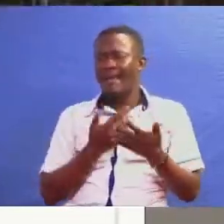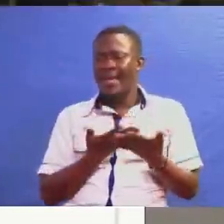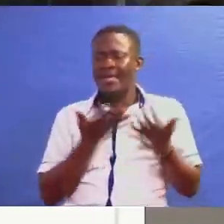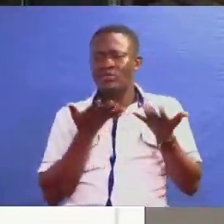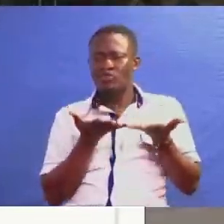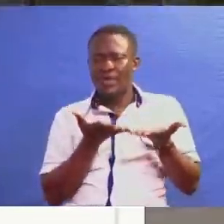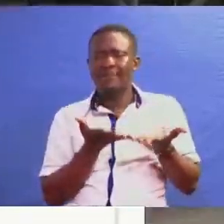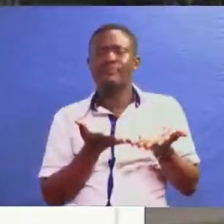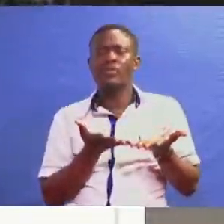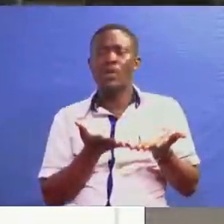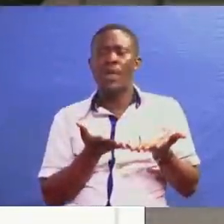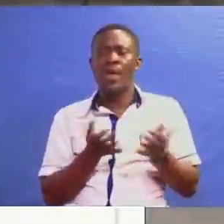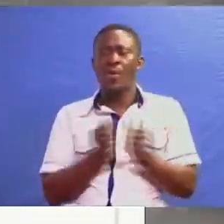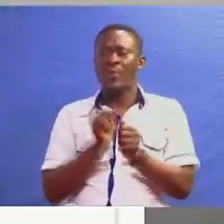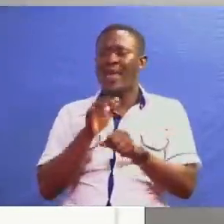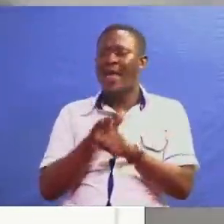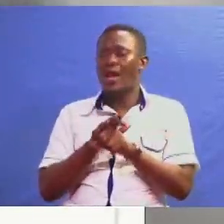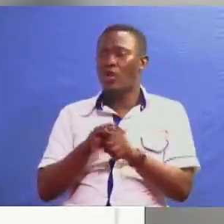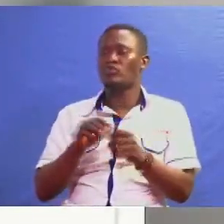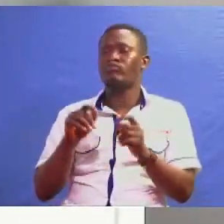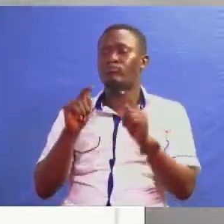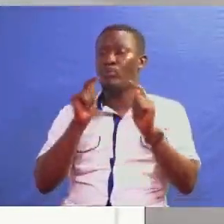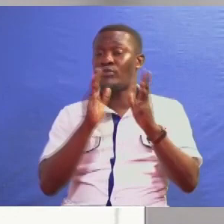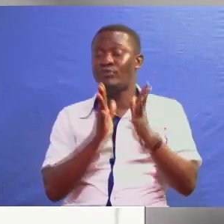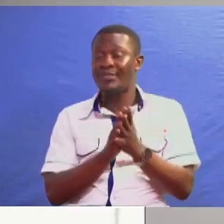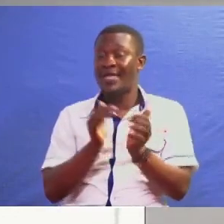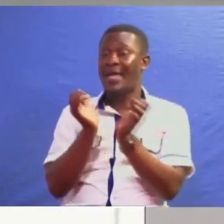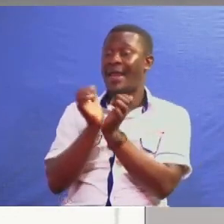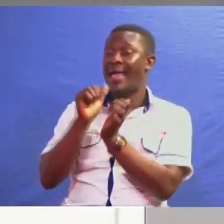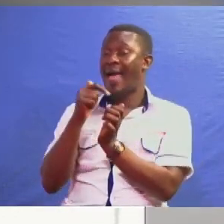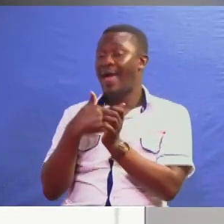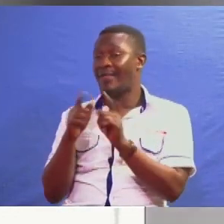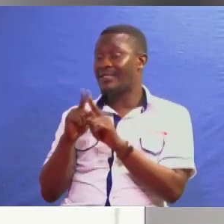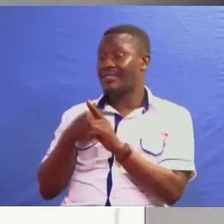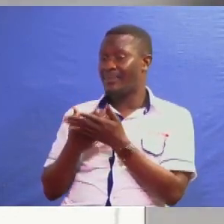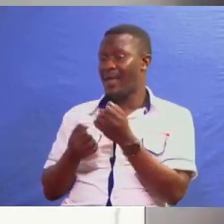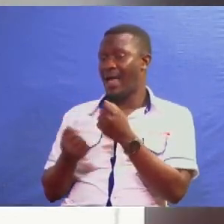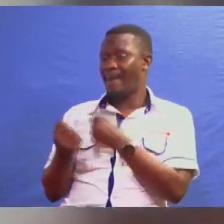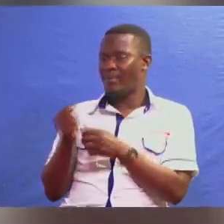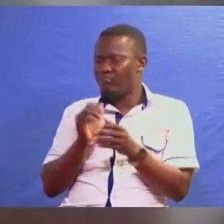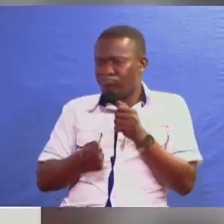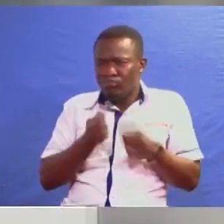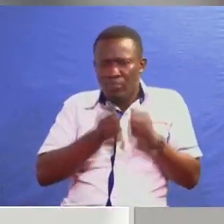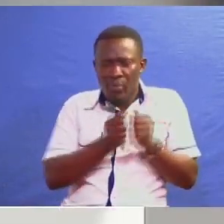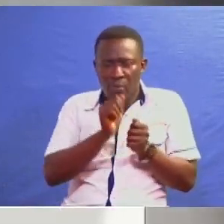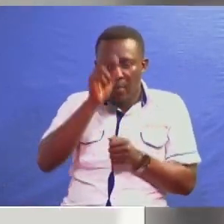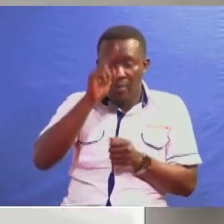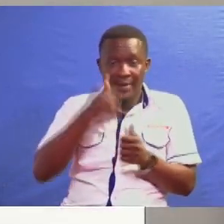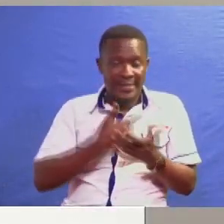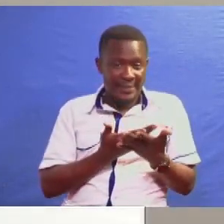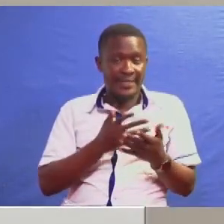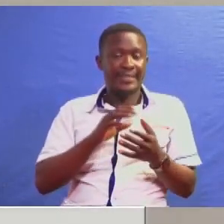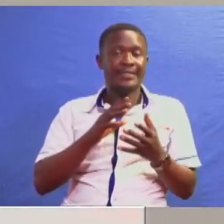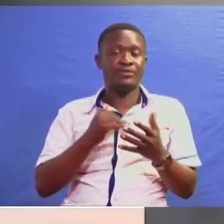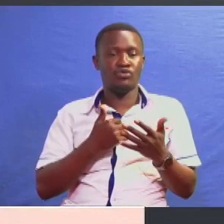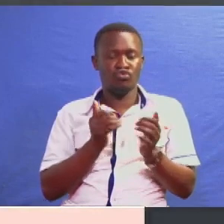today's protest, with several protesters arrested, while others were also seen engaging in running battles with the police in a bid to